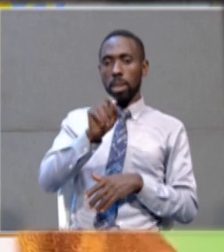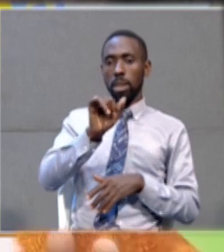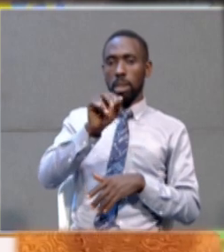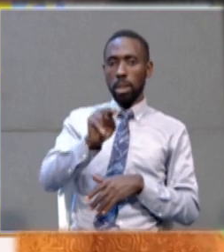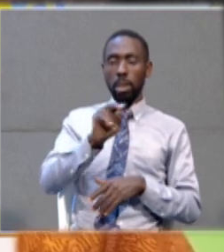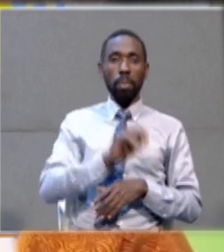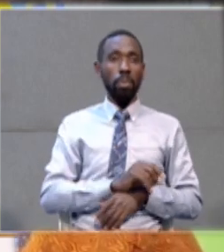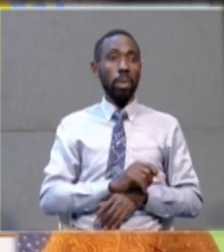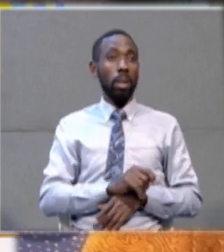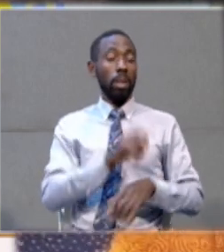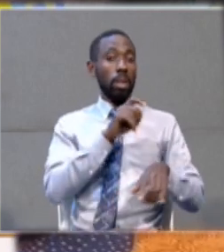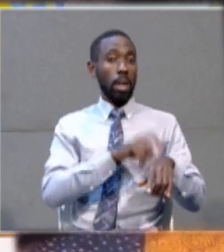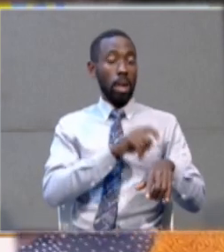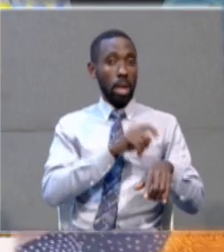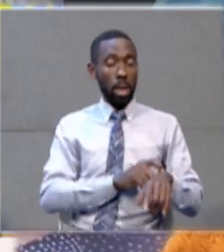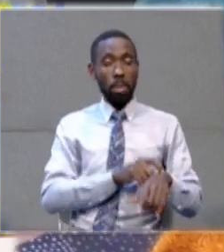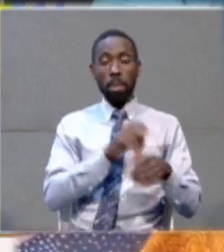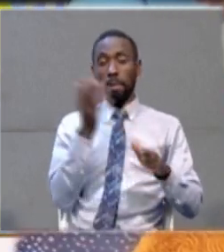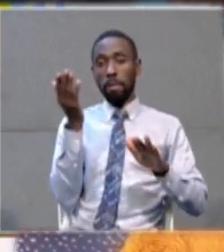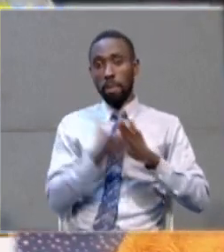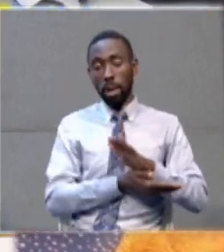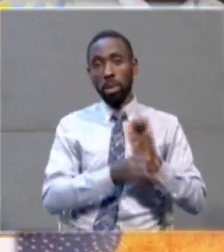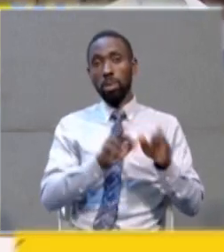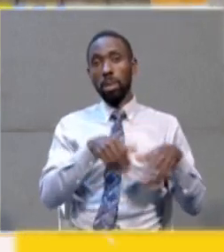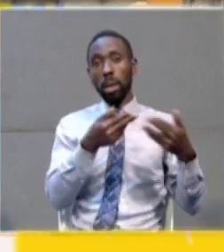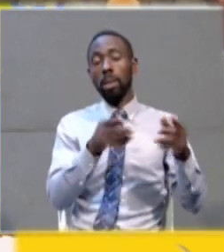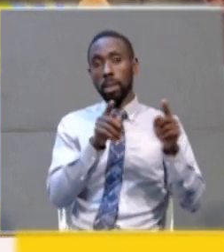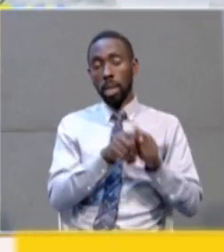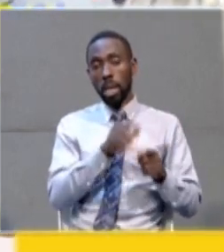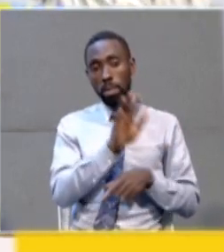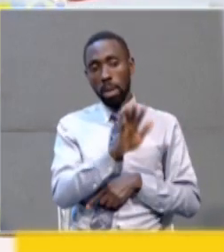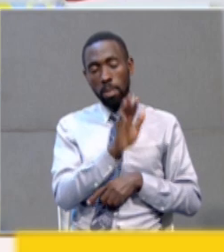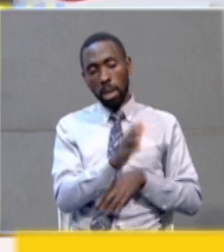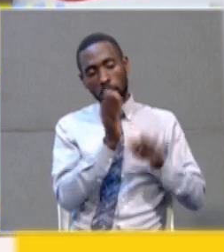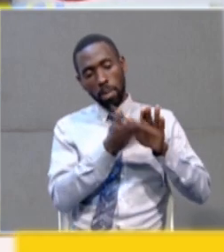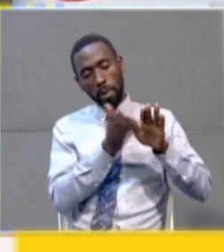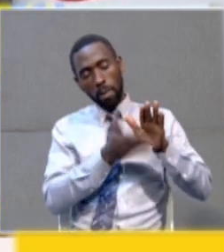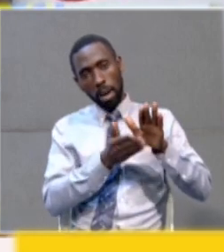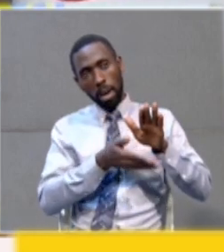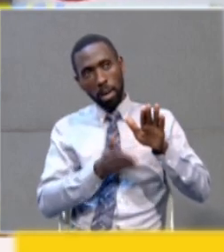contracting the disease as individuals. I'm Nafka Farida and Setumba Douglas.